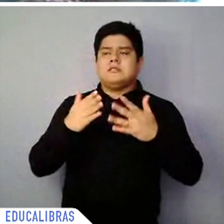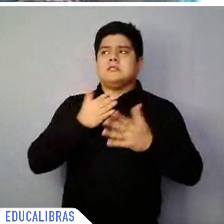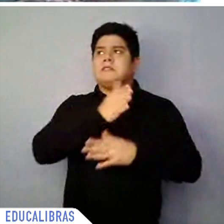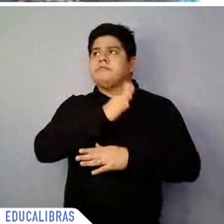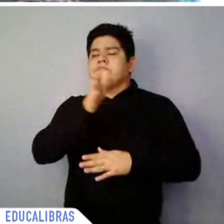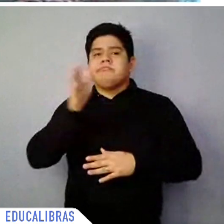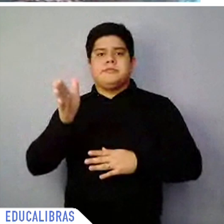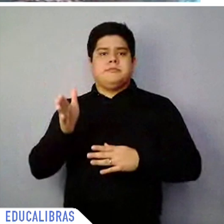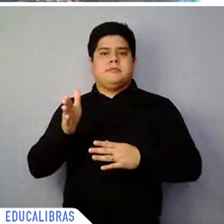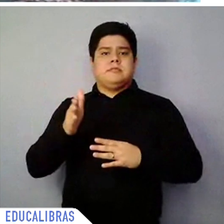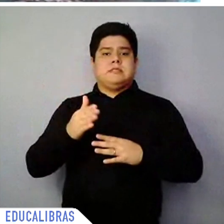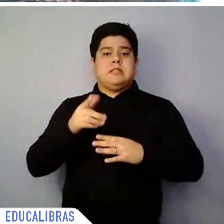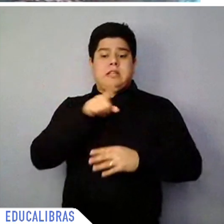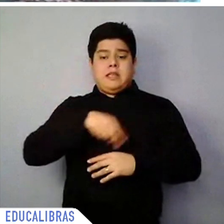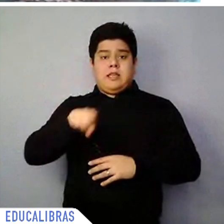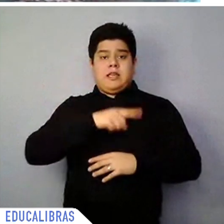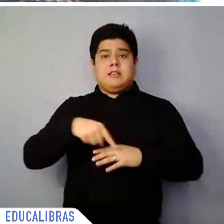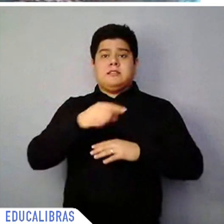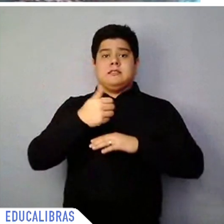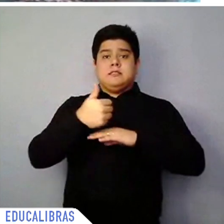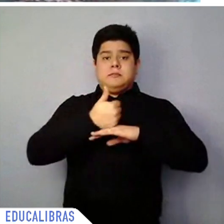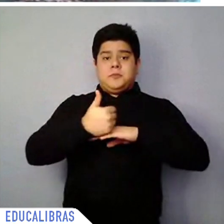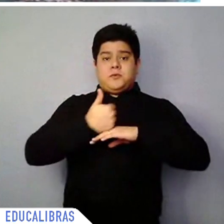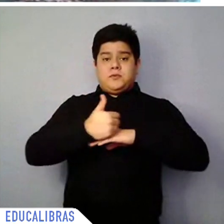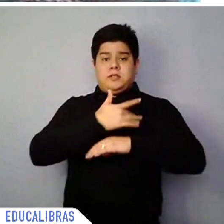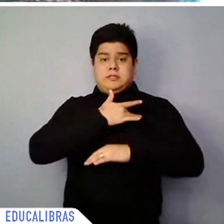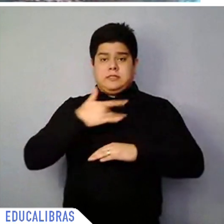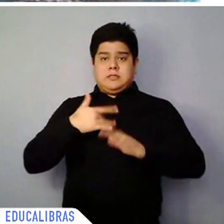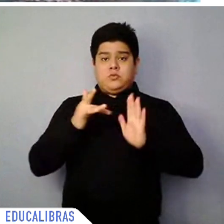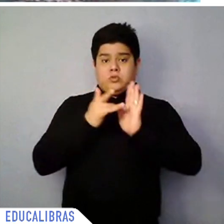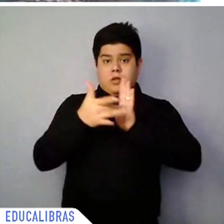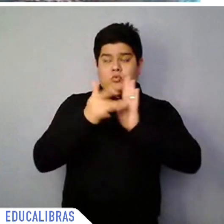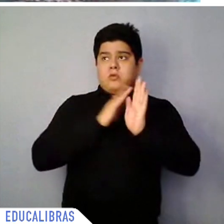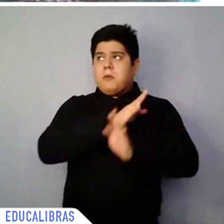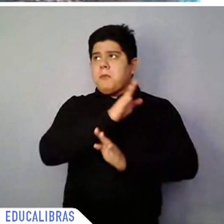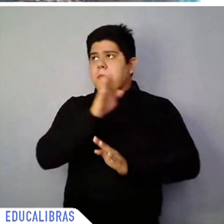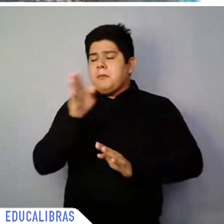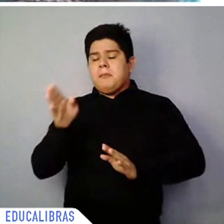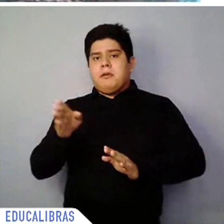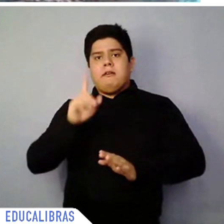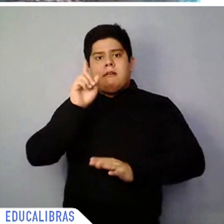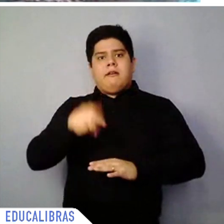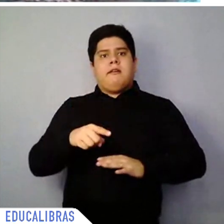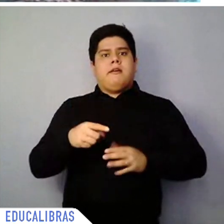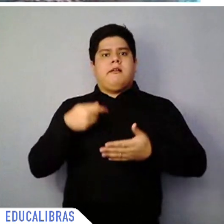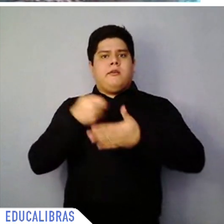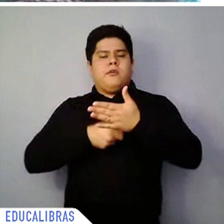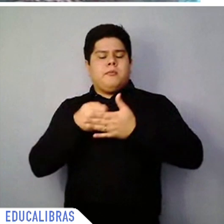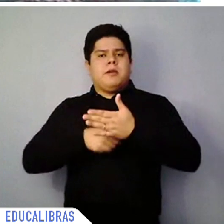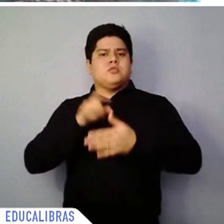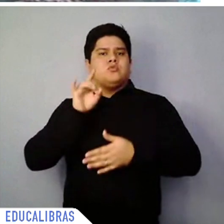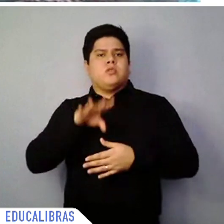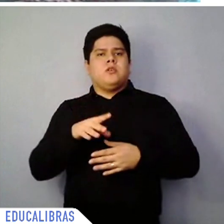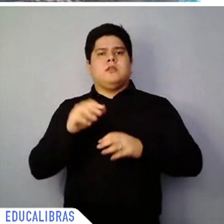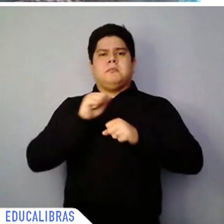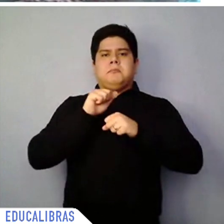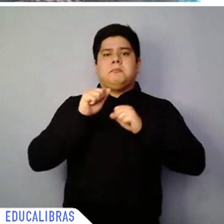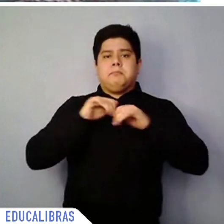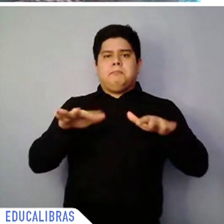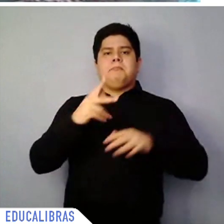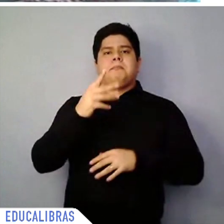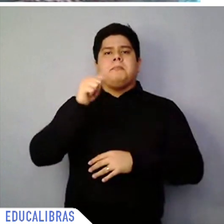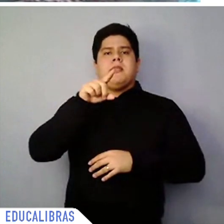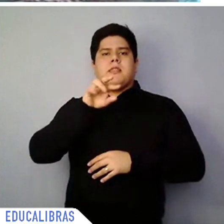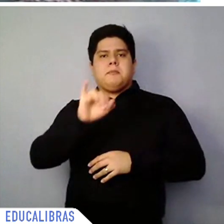who are going to be in people's homes. So the role of these people is essential in the